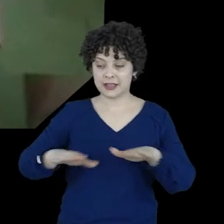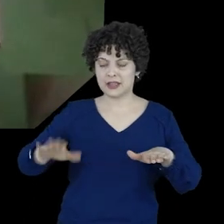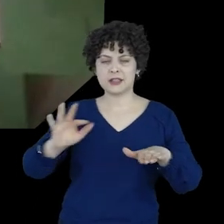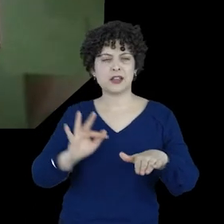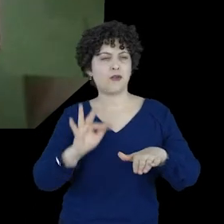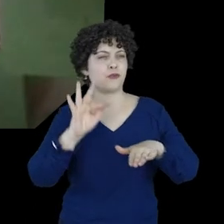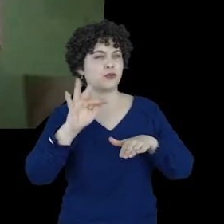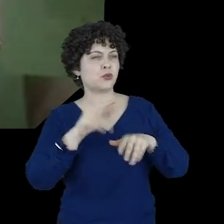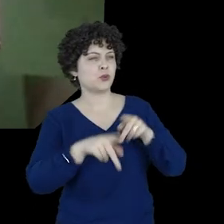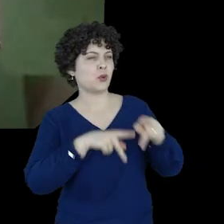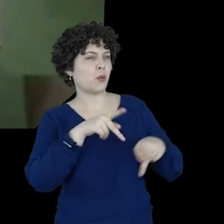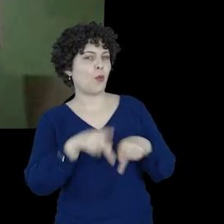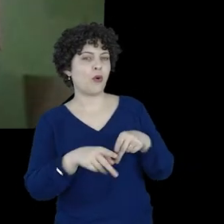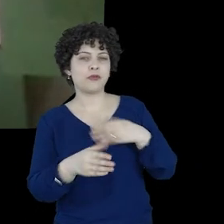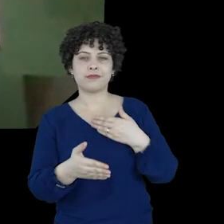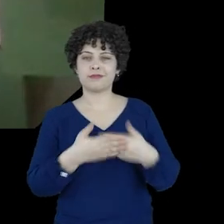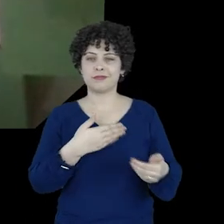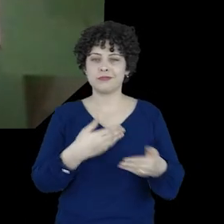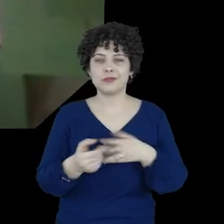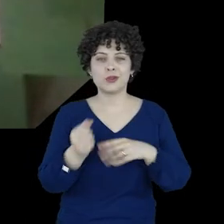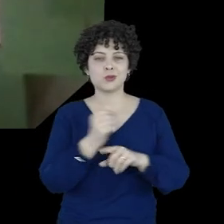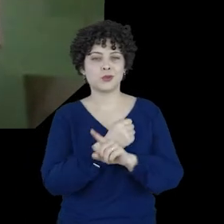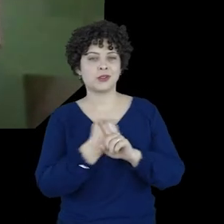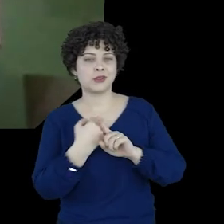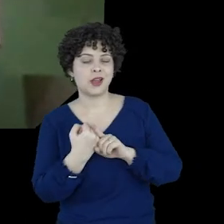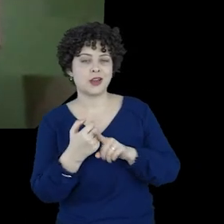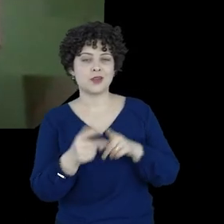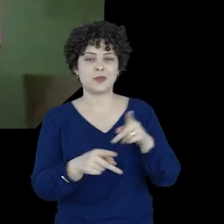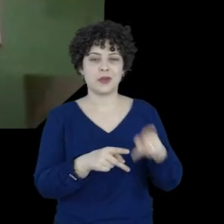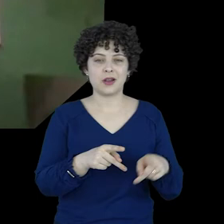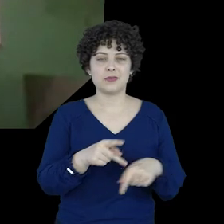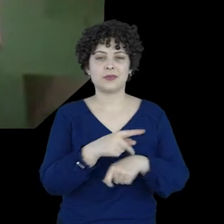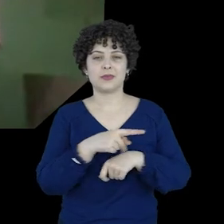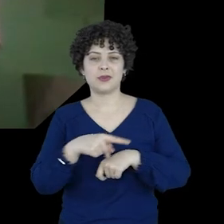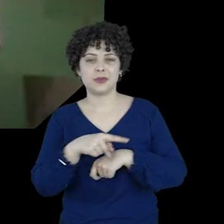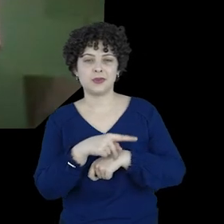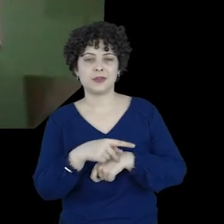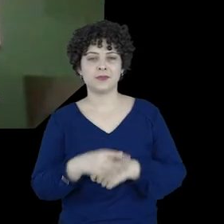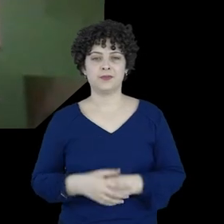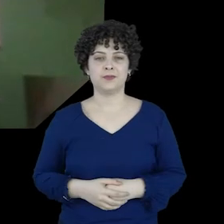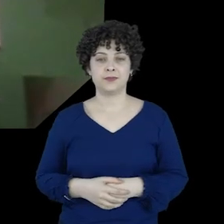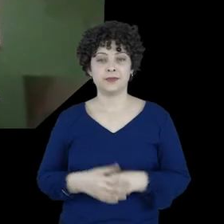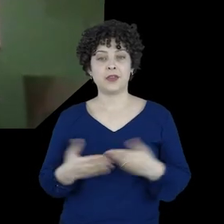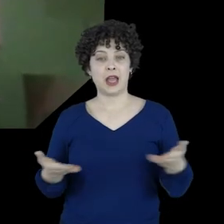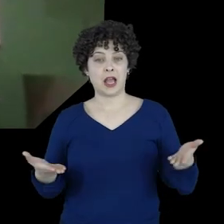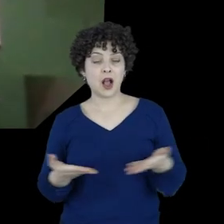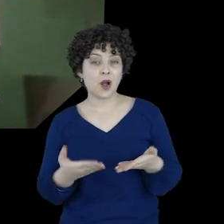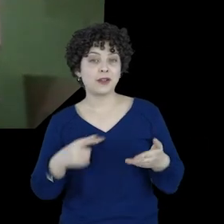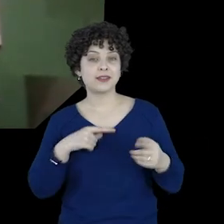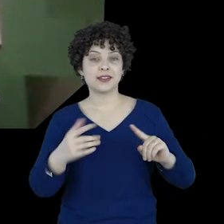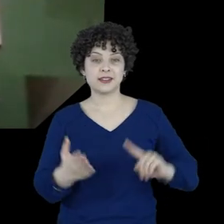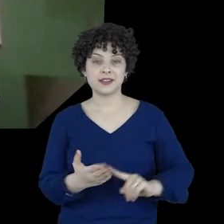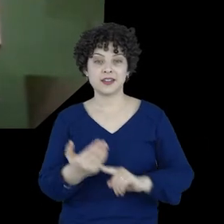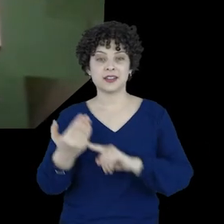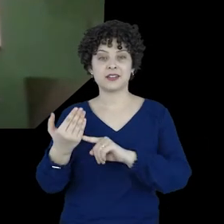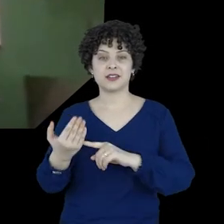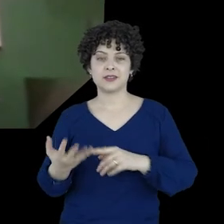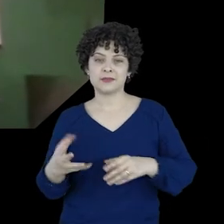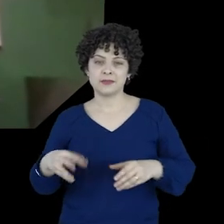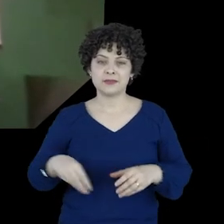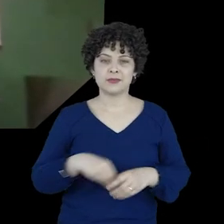the future of any nation or of a society, and now we have